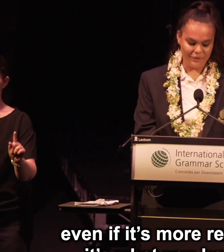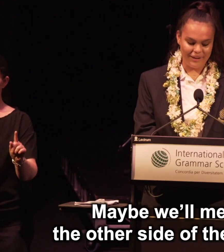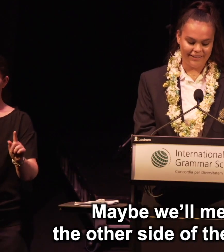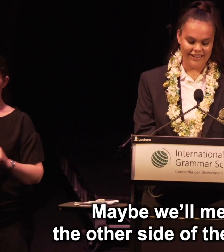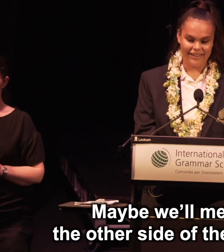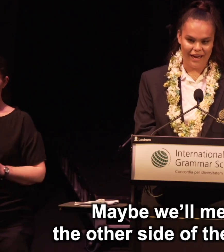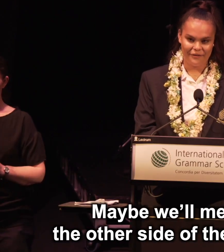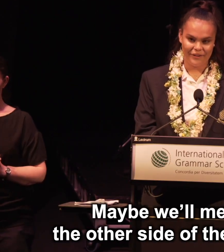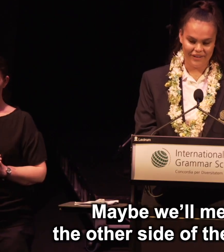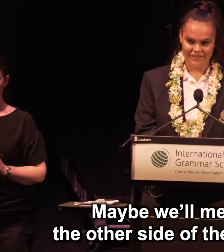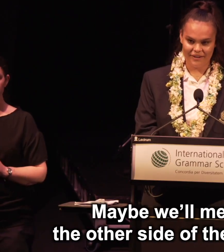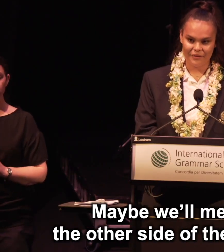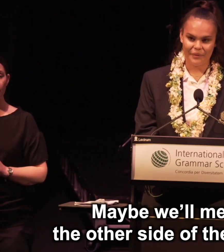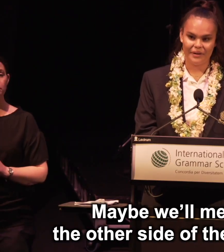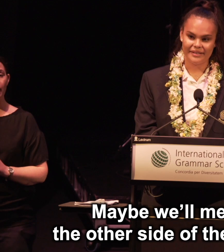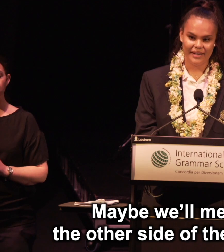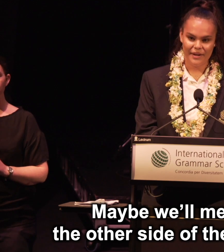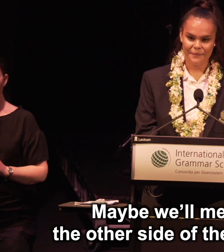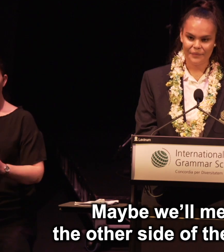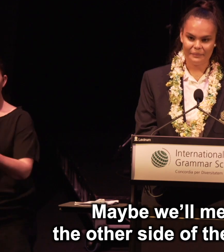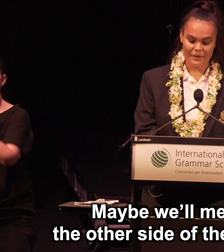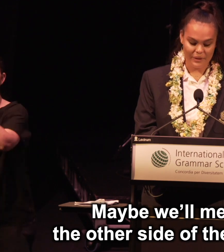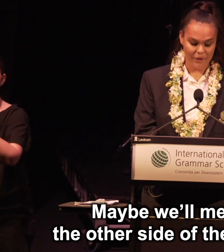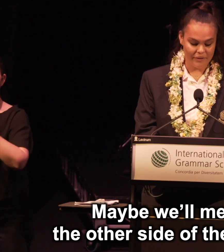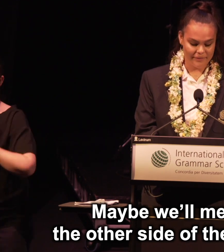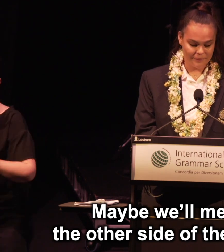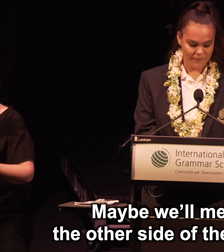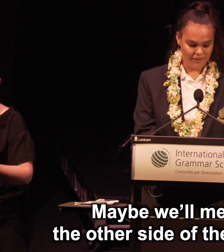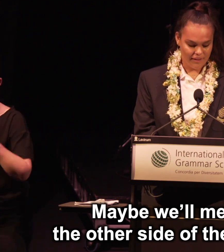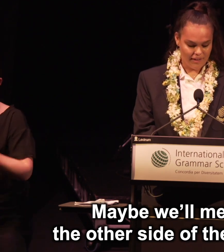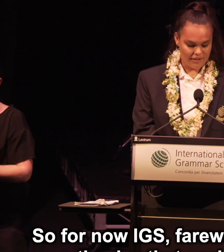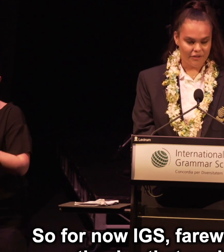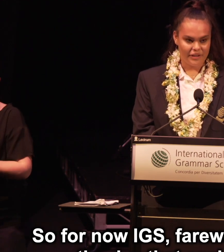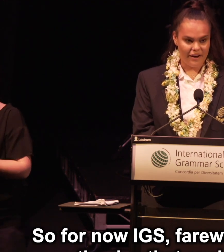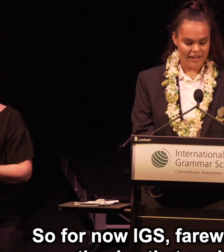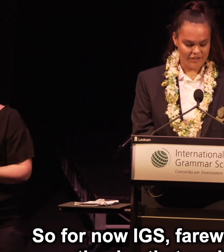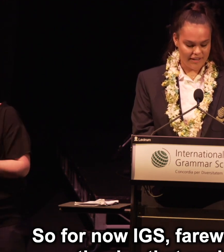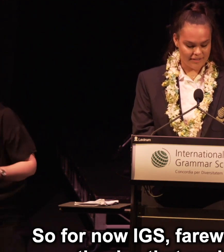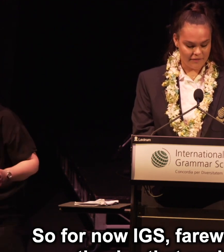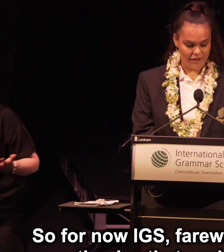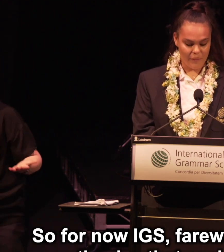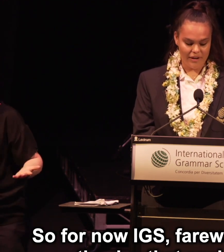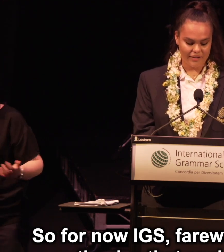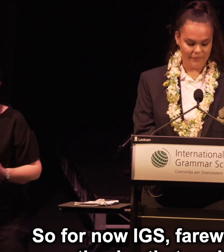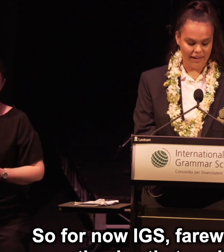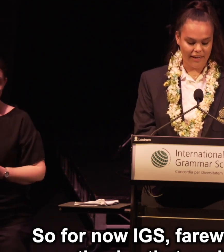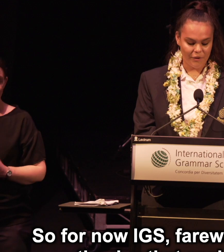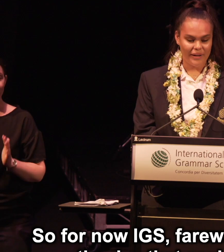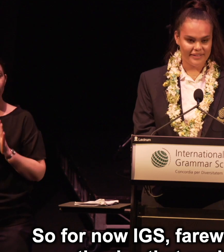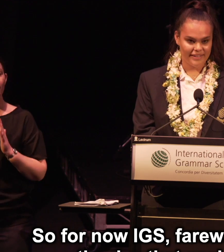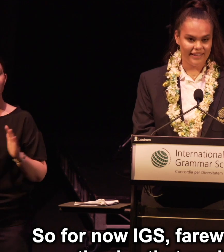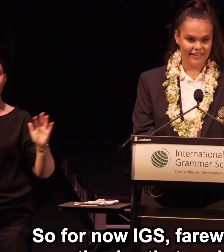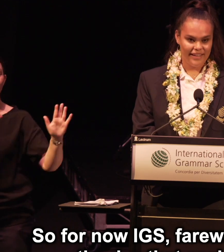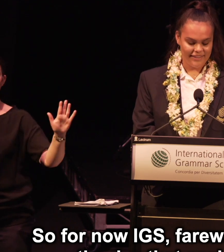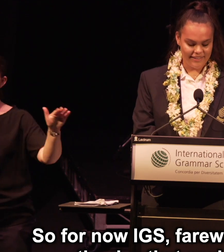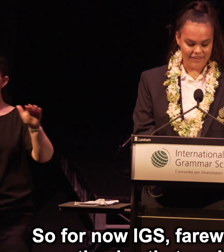So maybe we'll meet again in a cafe on the other side of the world. Maybe we won't. So for now, IGS, farewell, and I cannot